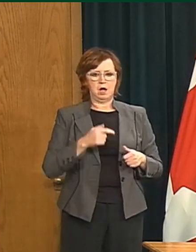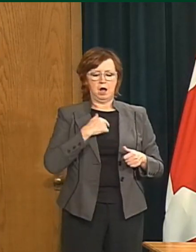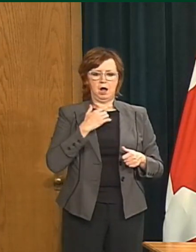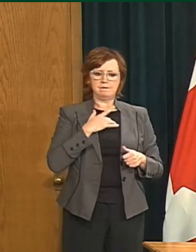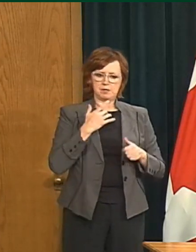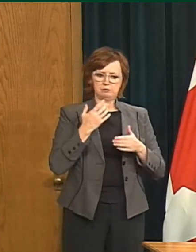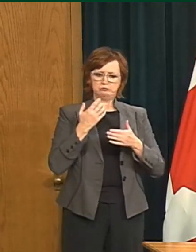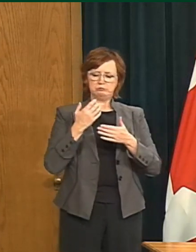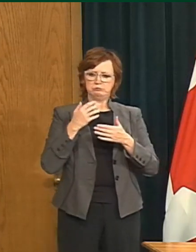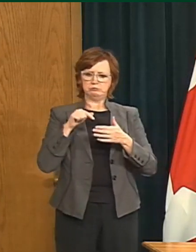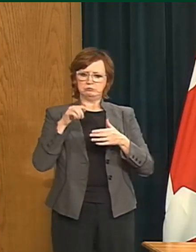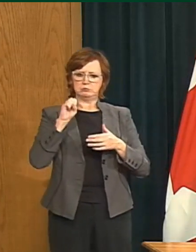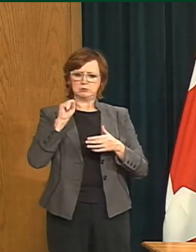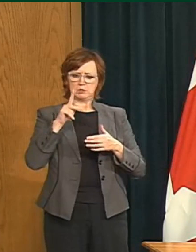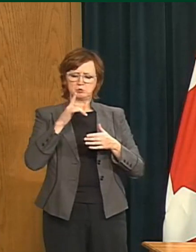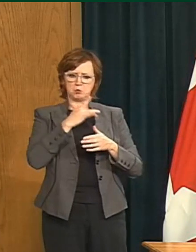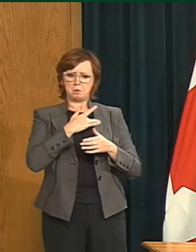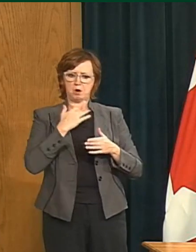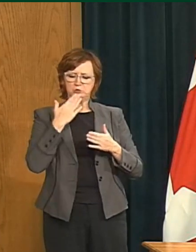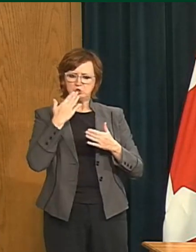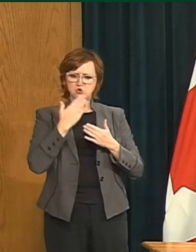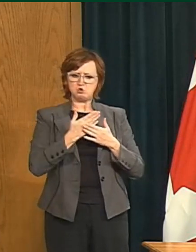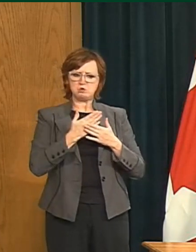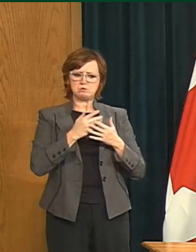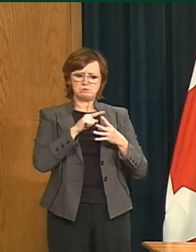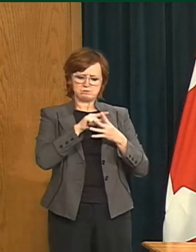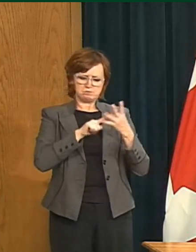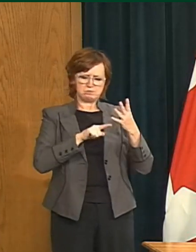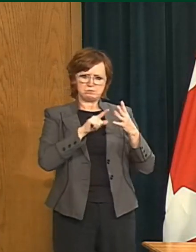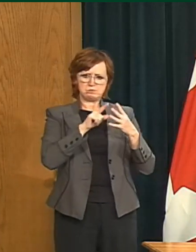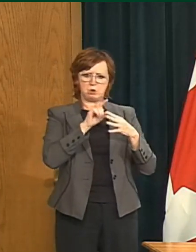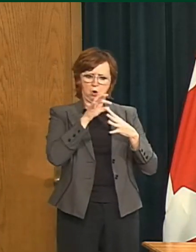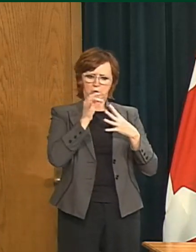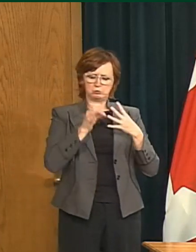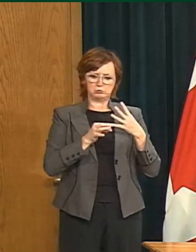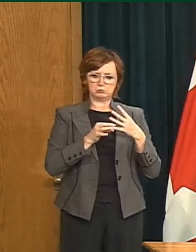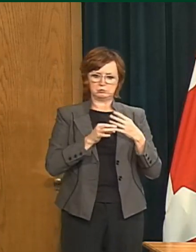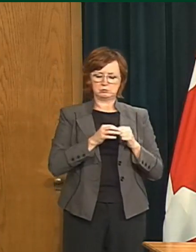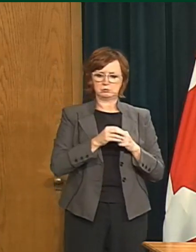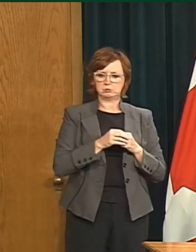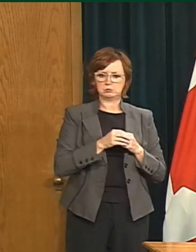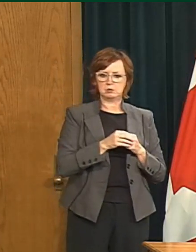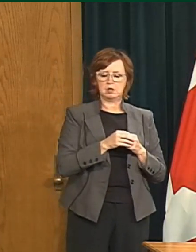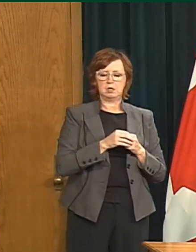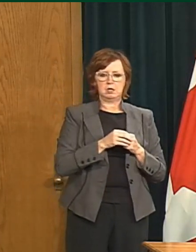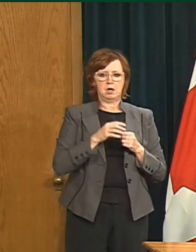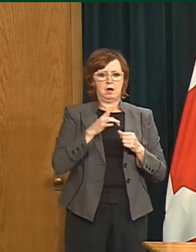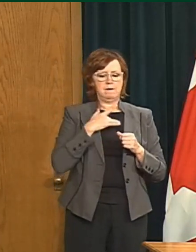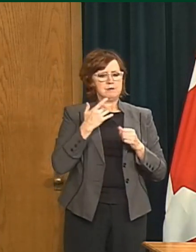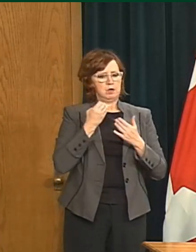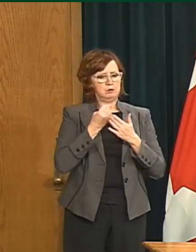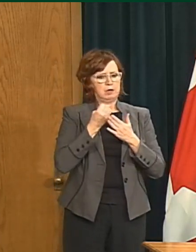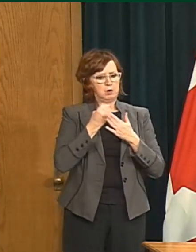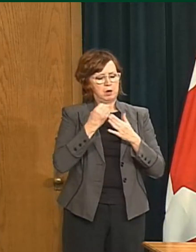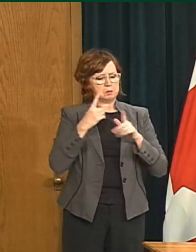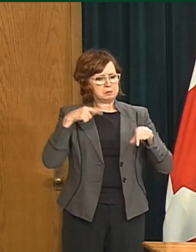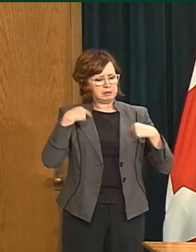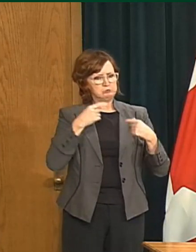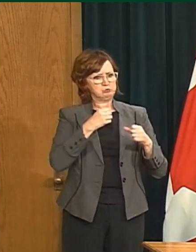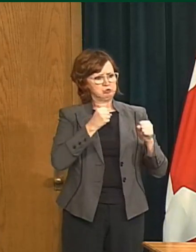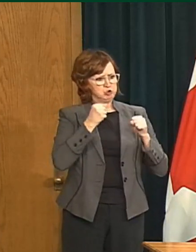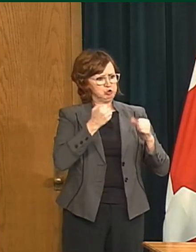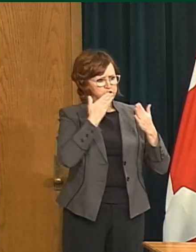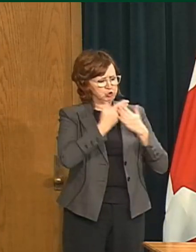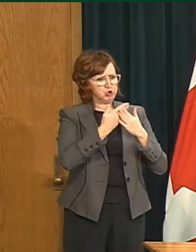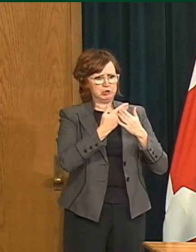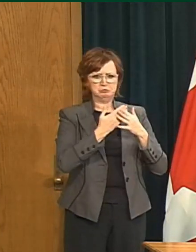been a strong economy for many years now, and we look forward to working with our economic leaders here to